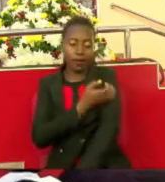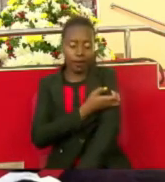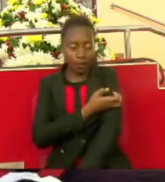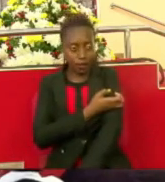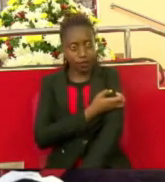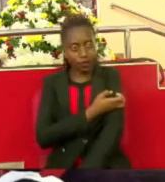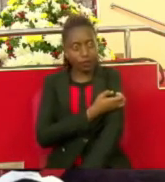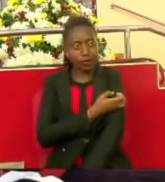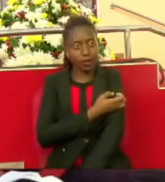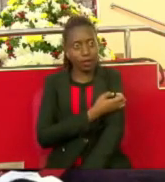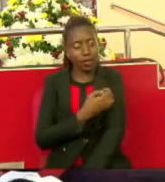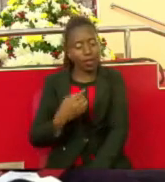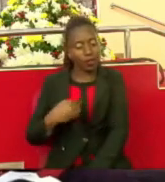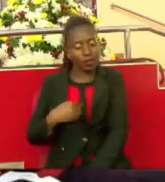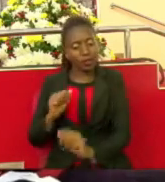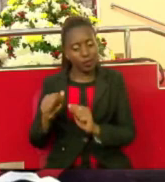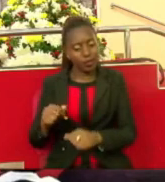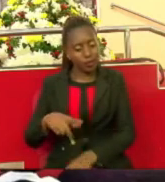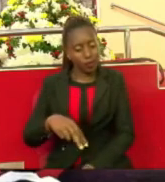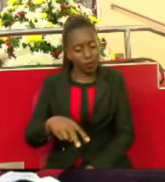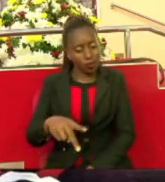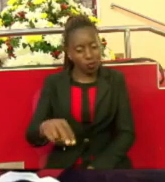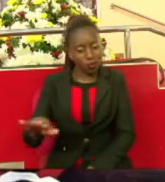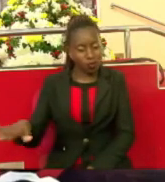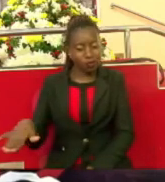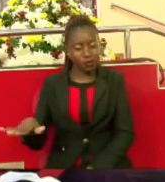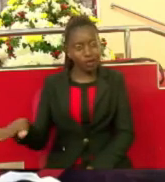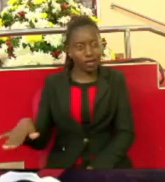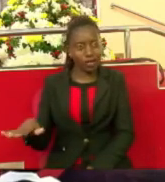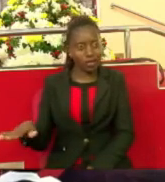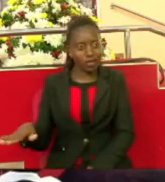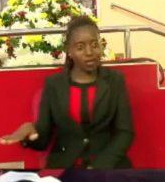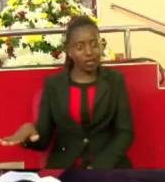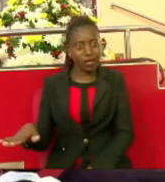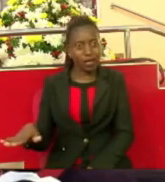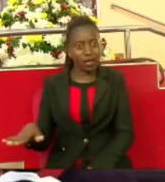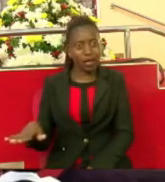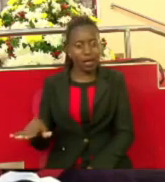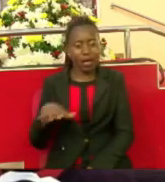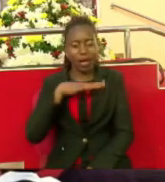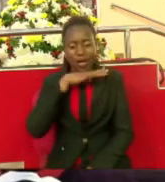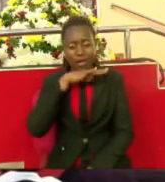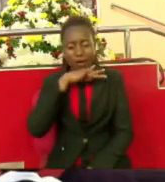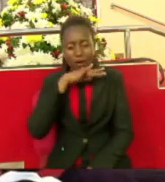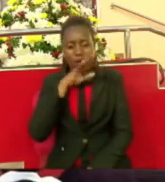that I can walk in somewhere and a dog can bark at me and they want to bite me.